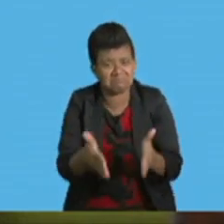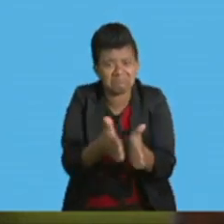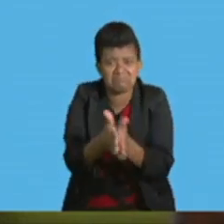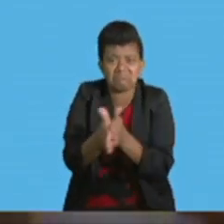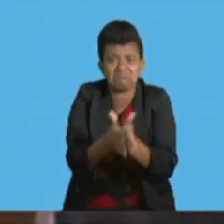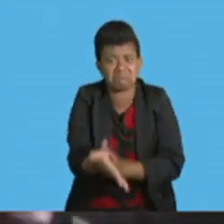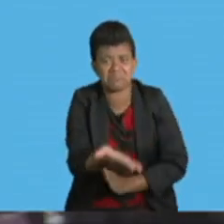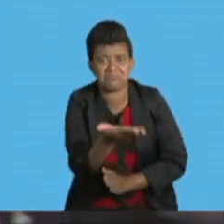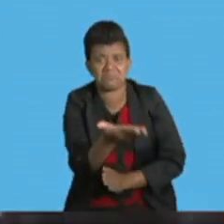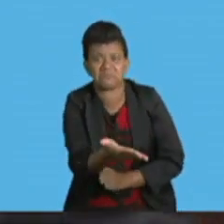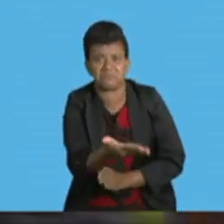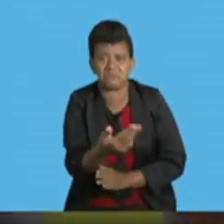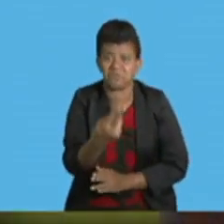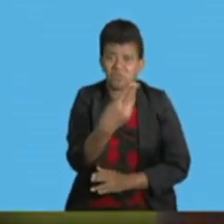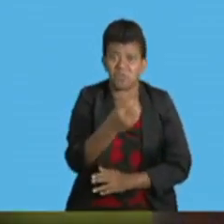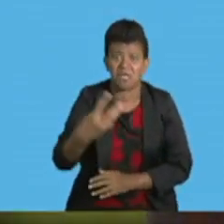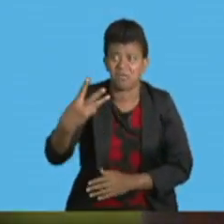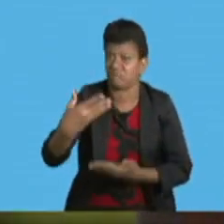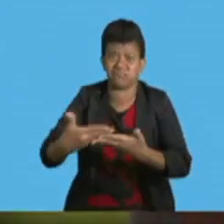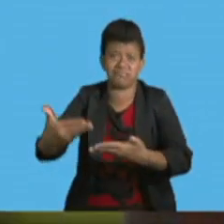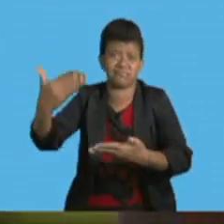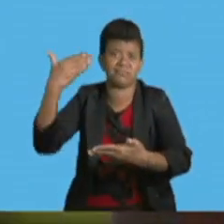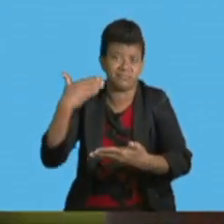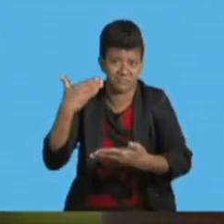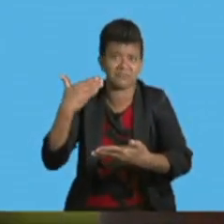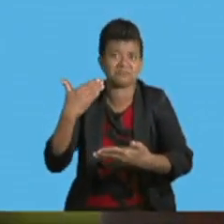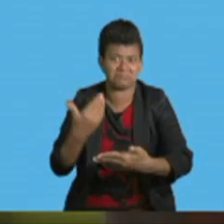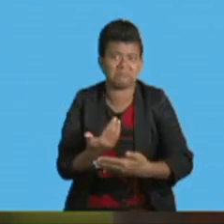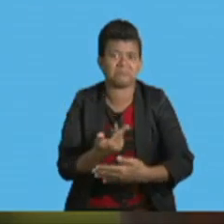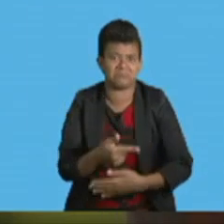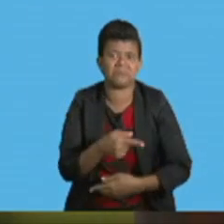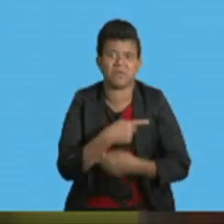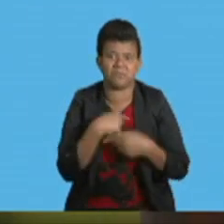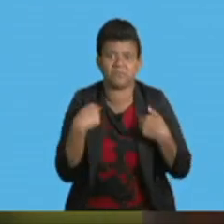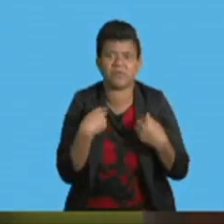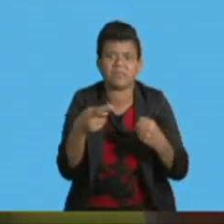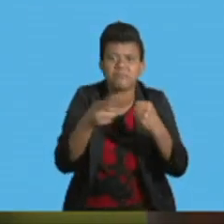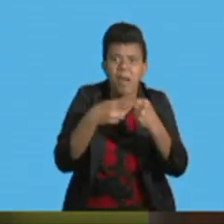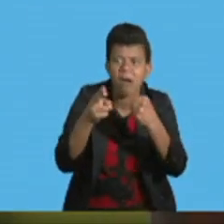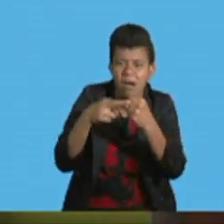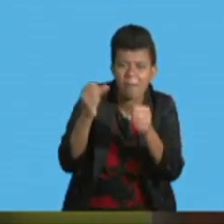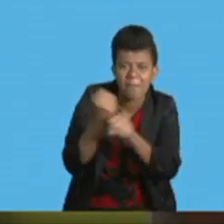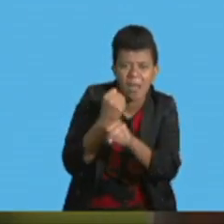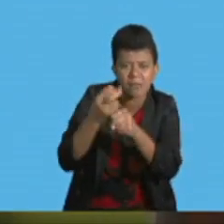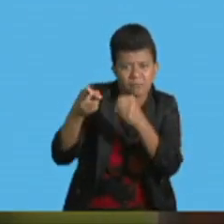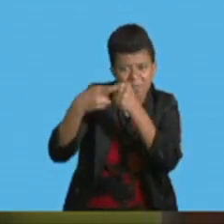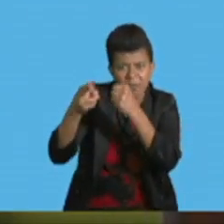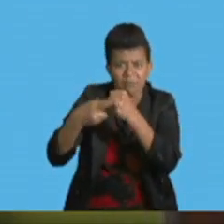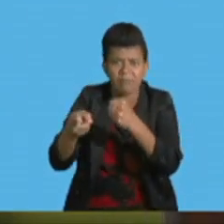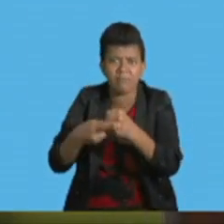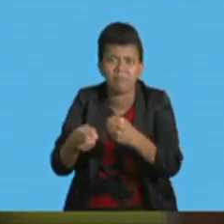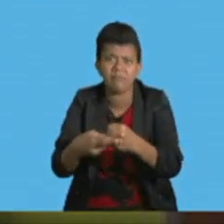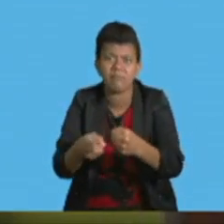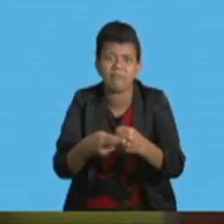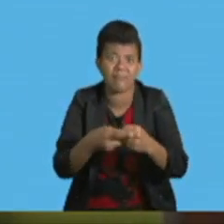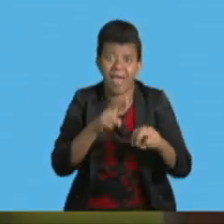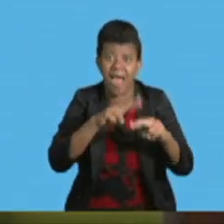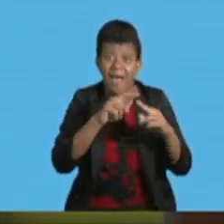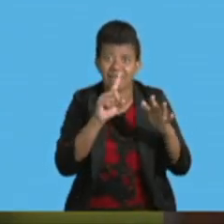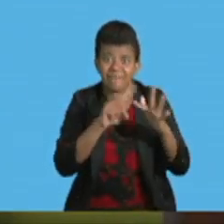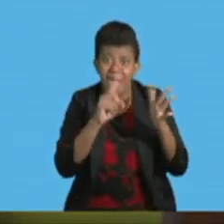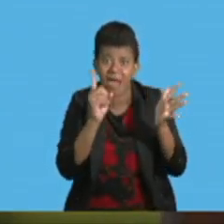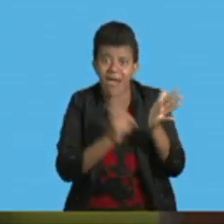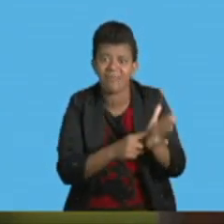year 2013. By 31st December 2018, EFL has invested more than $58